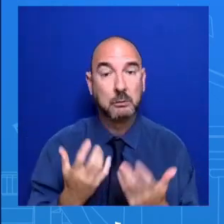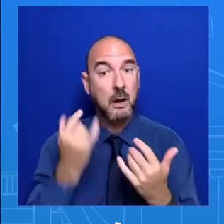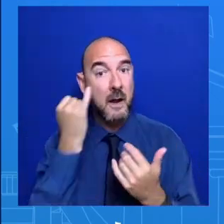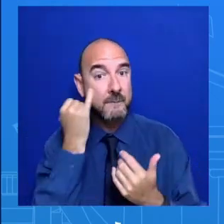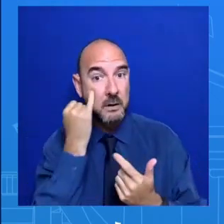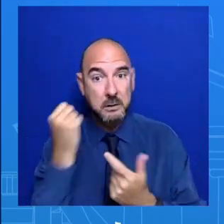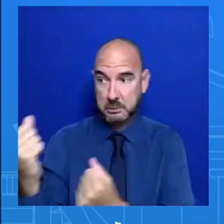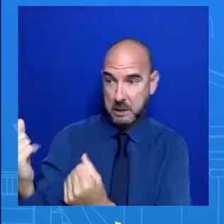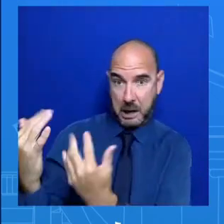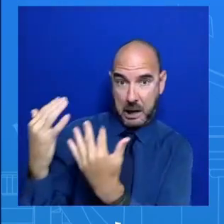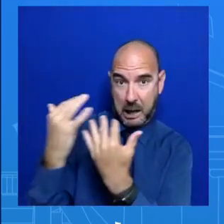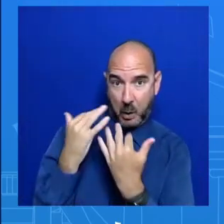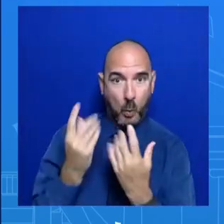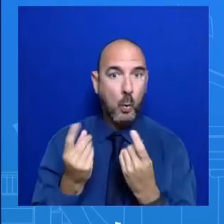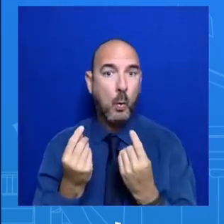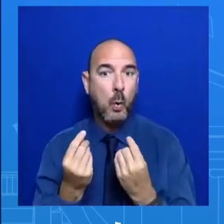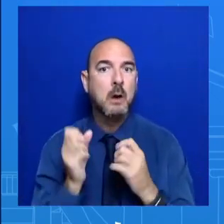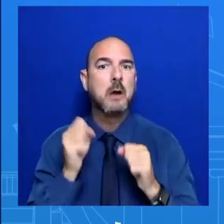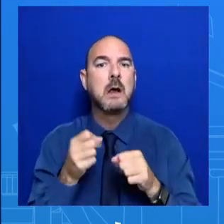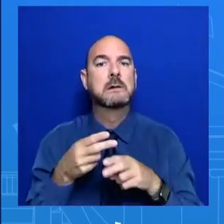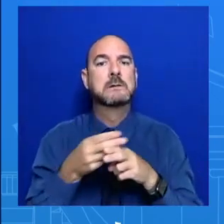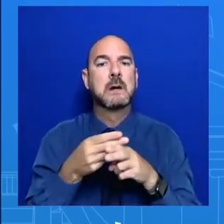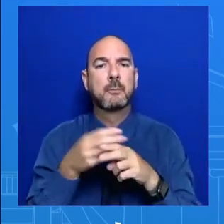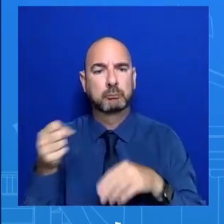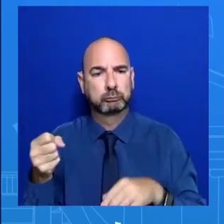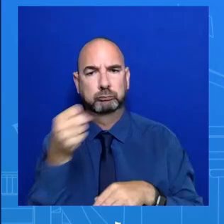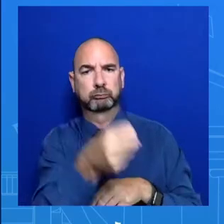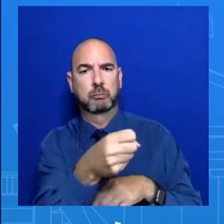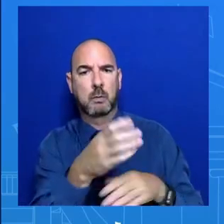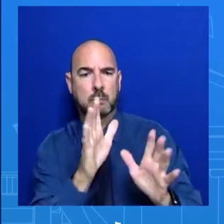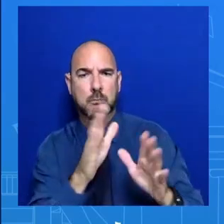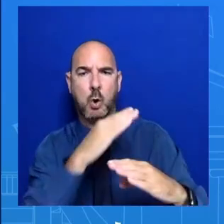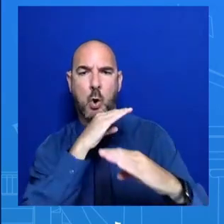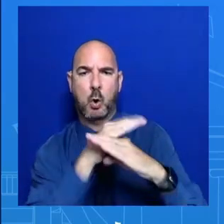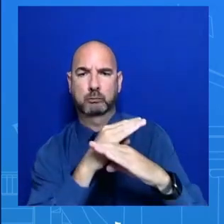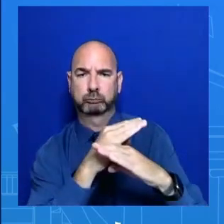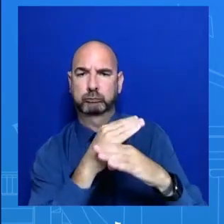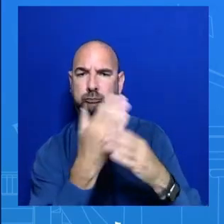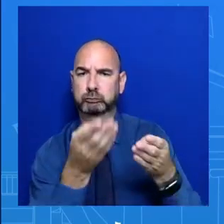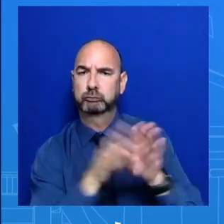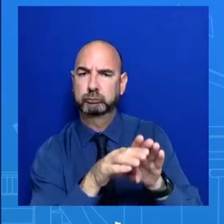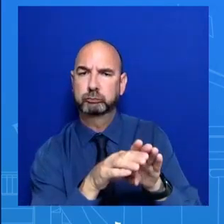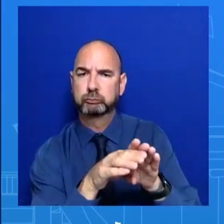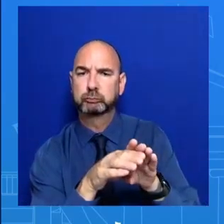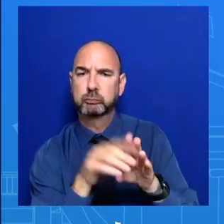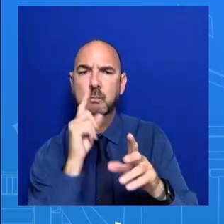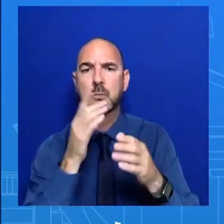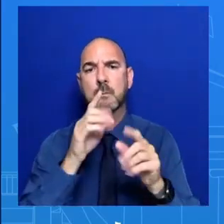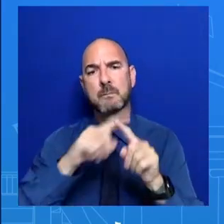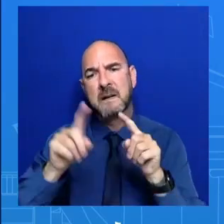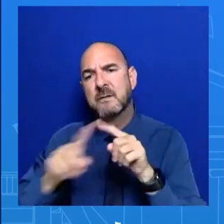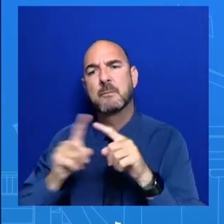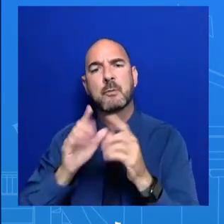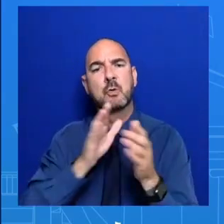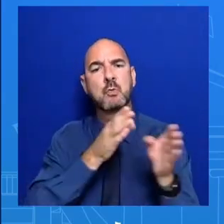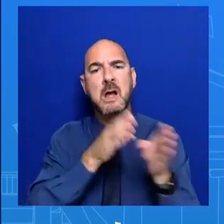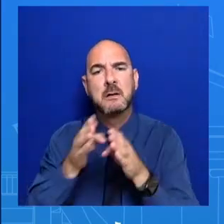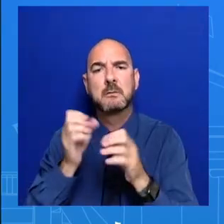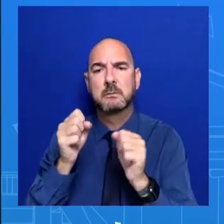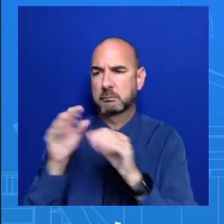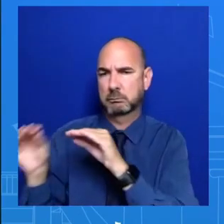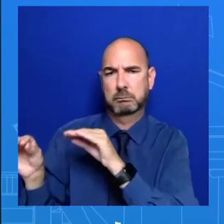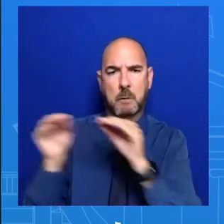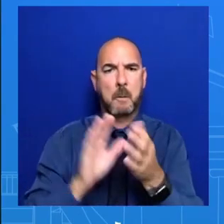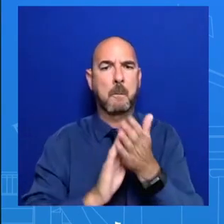overwhelmed, and access to lawful immigration pathways while expediting access to work authorization for those who are eligible. The